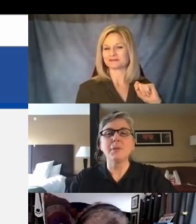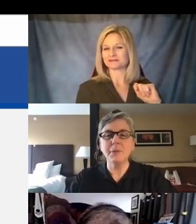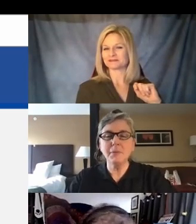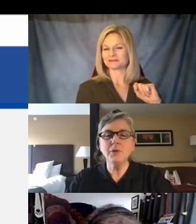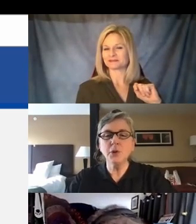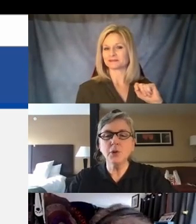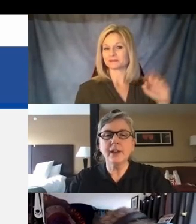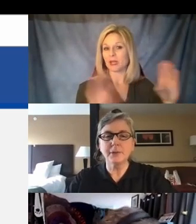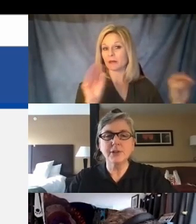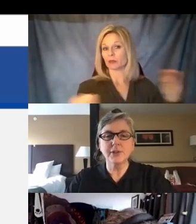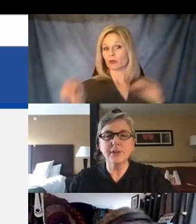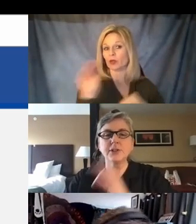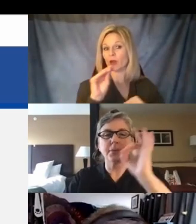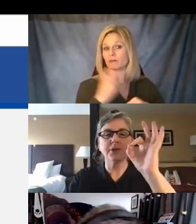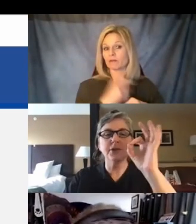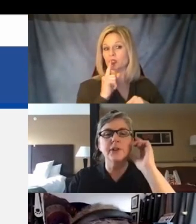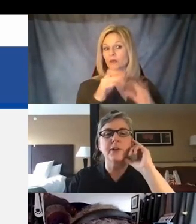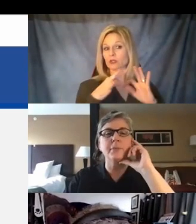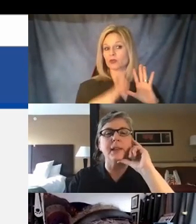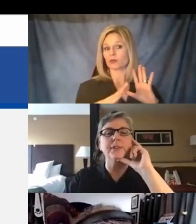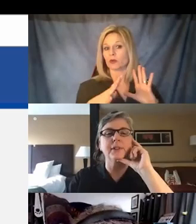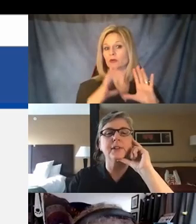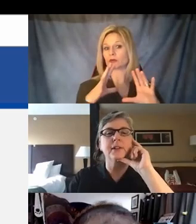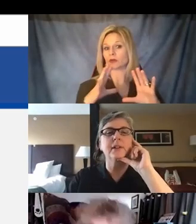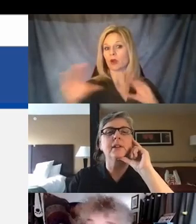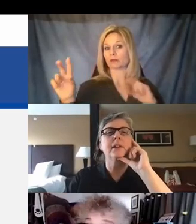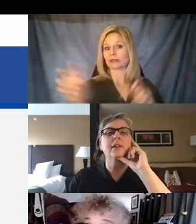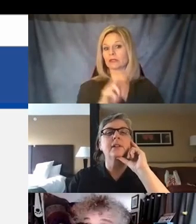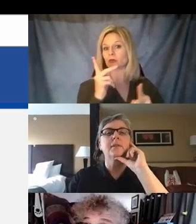I'm going to be moving you around to make sure that the interpreters are in the right place.